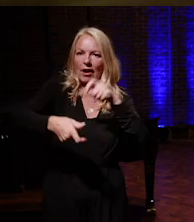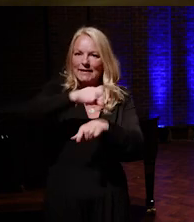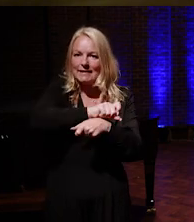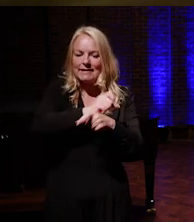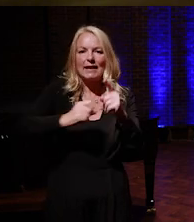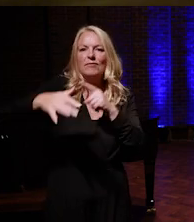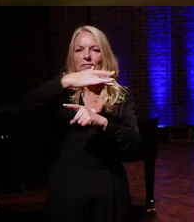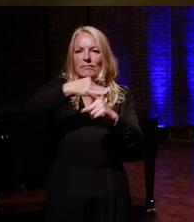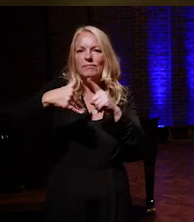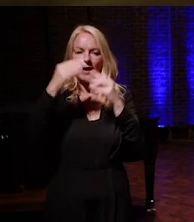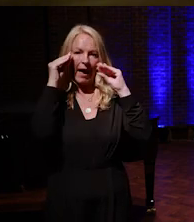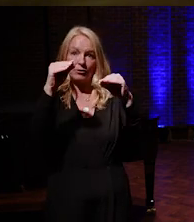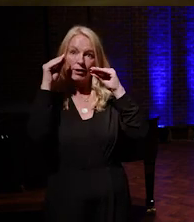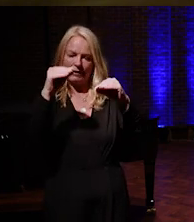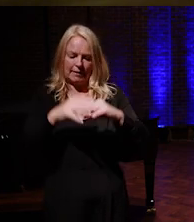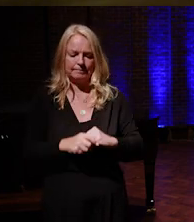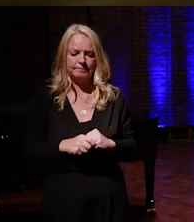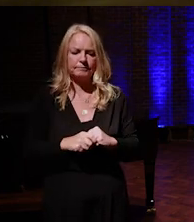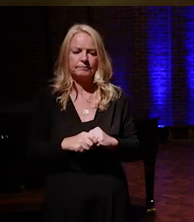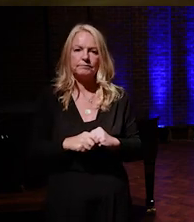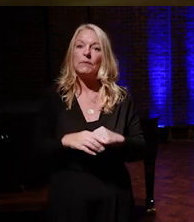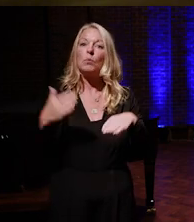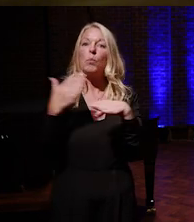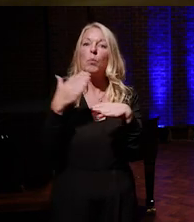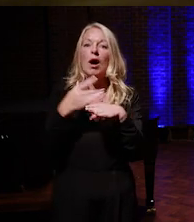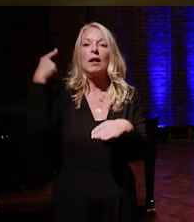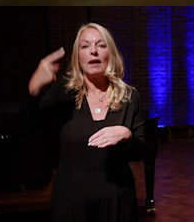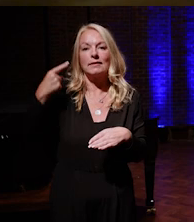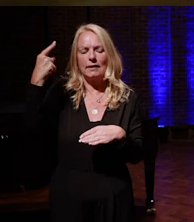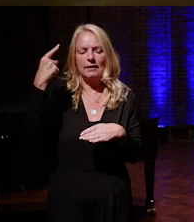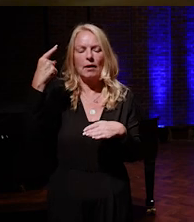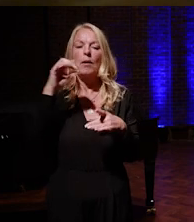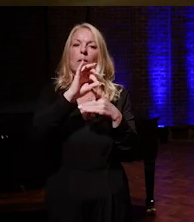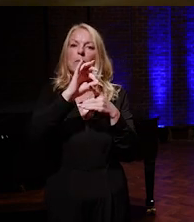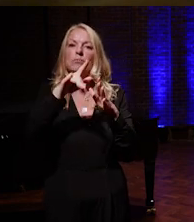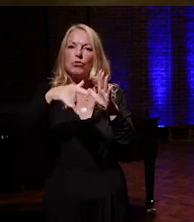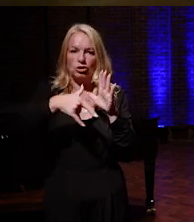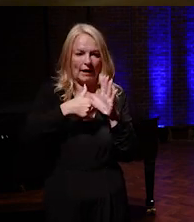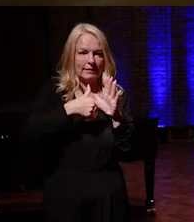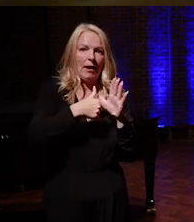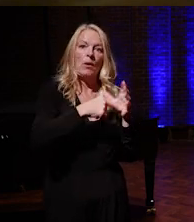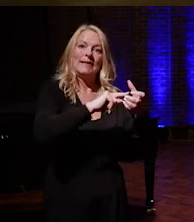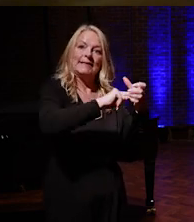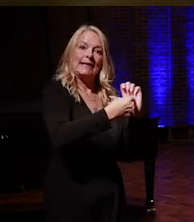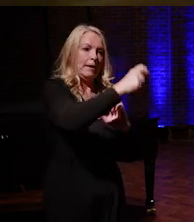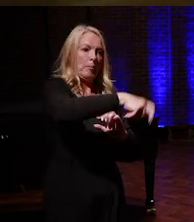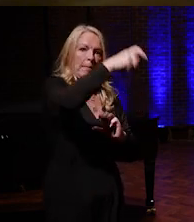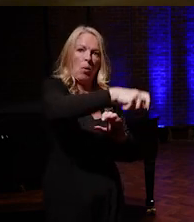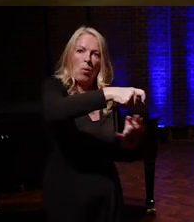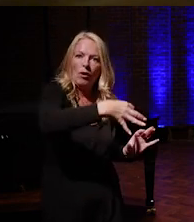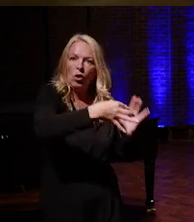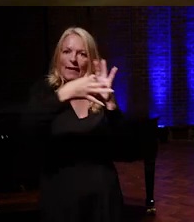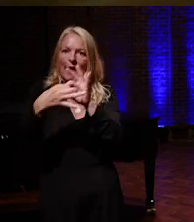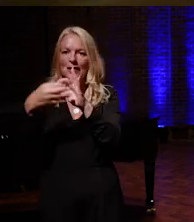So much so that I've made a career as a scientist and as an environmental educator doing just that. I now work in London